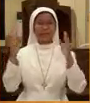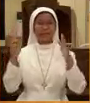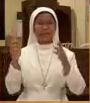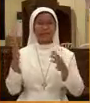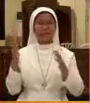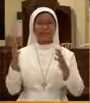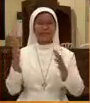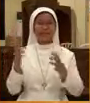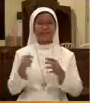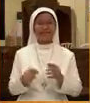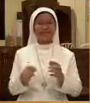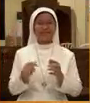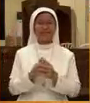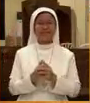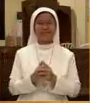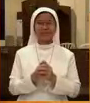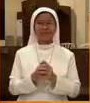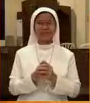Thank you.